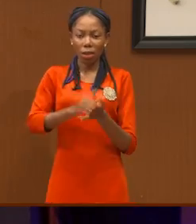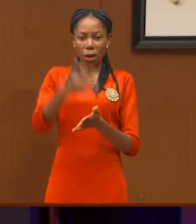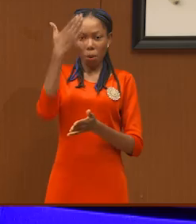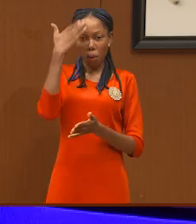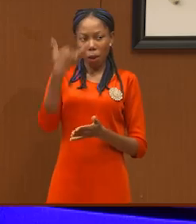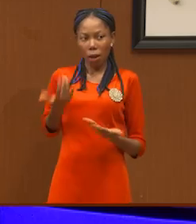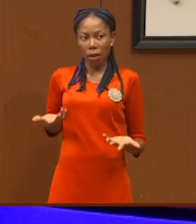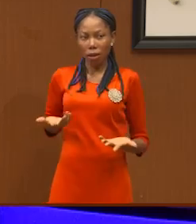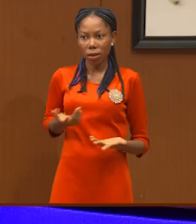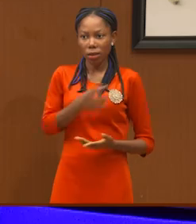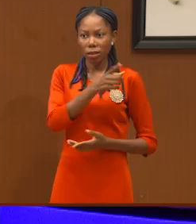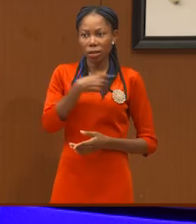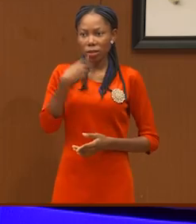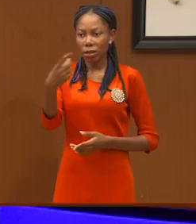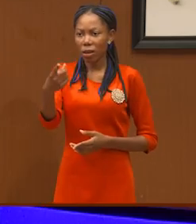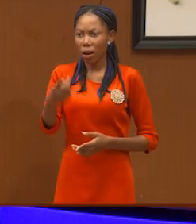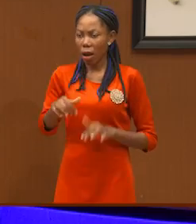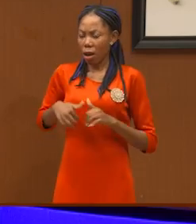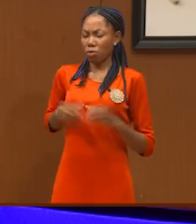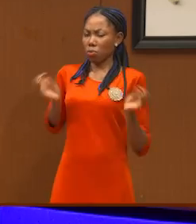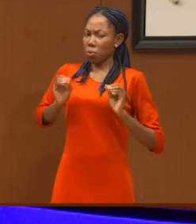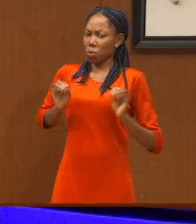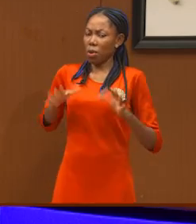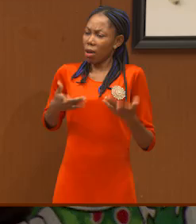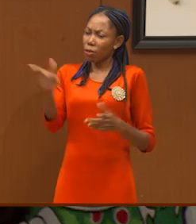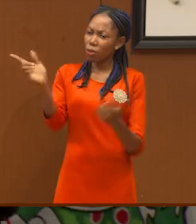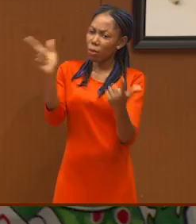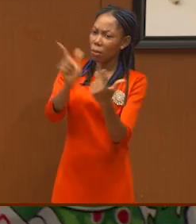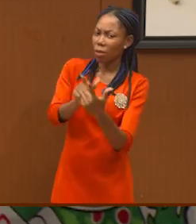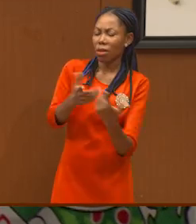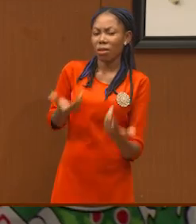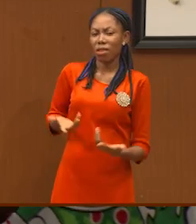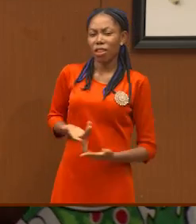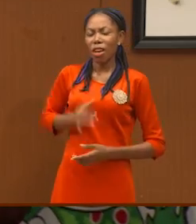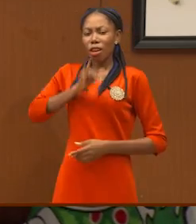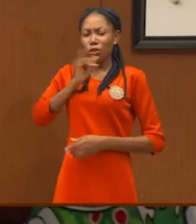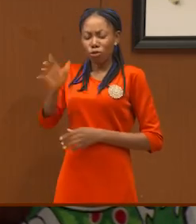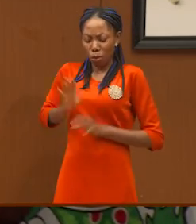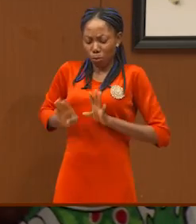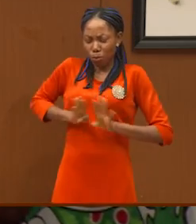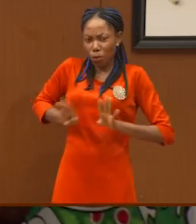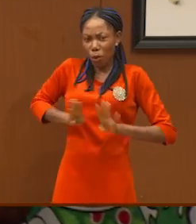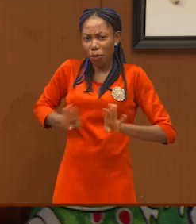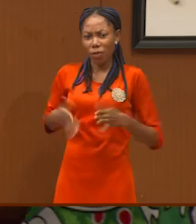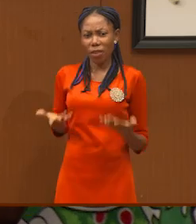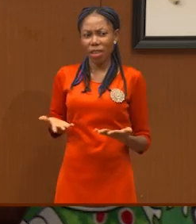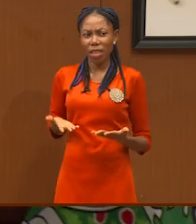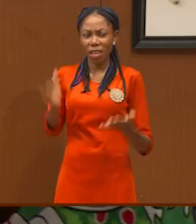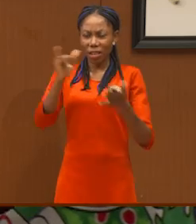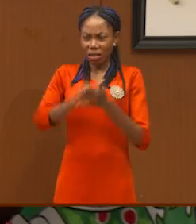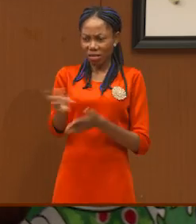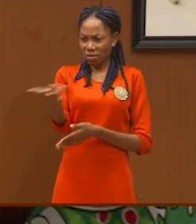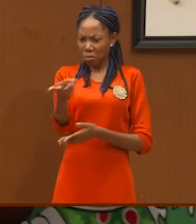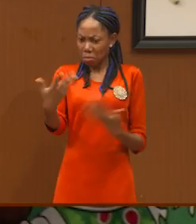Jegede? Yes, ma'am. Did he reach out to you? No, not at all. It's the approach. It's the manner of approach. And that's exactly that. What